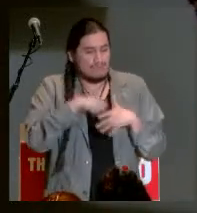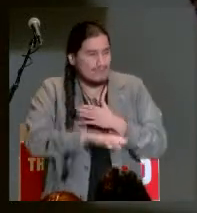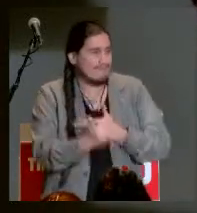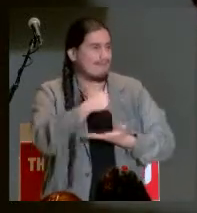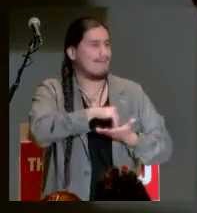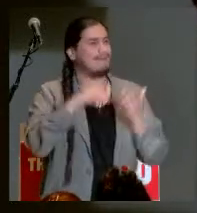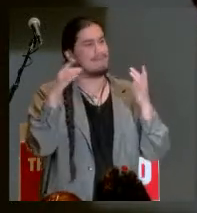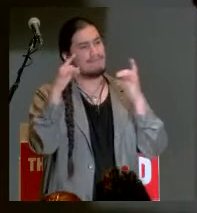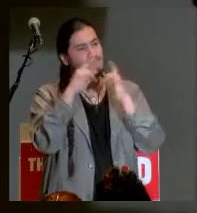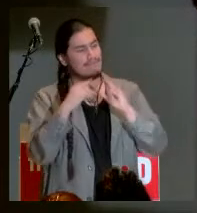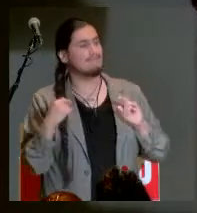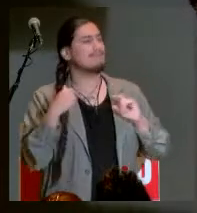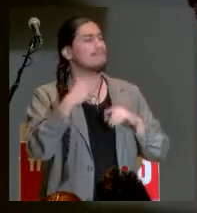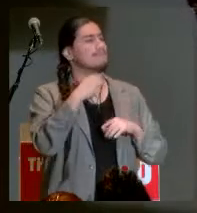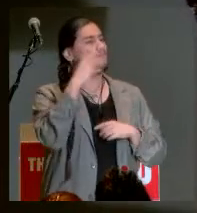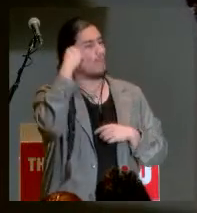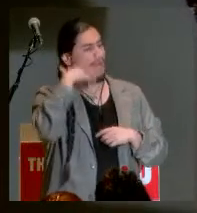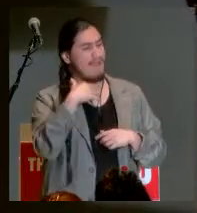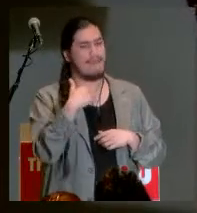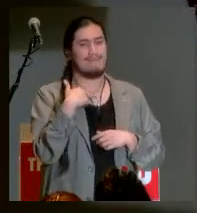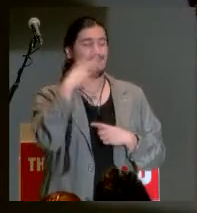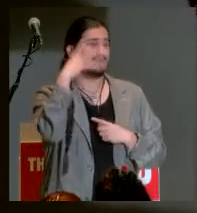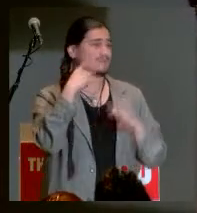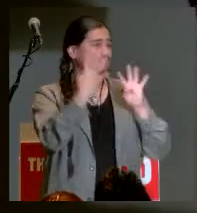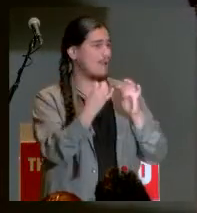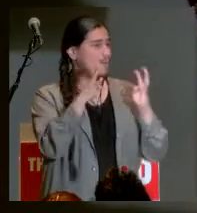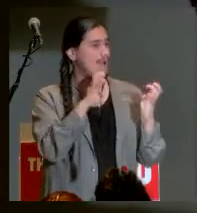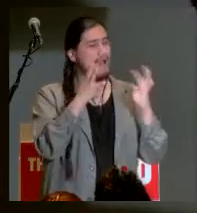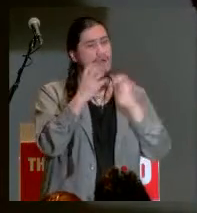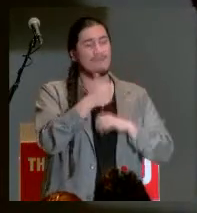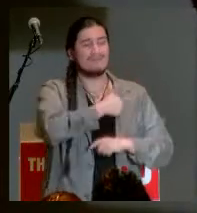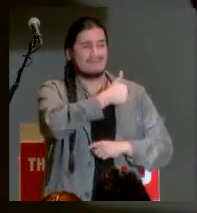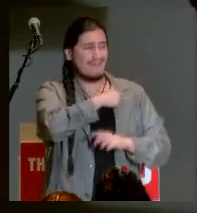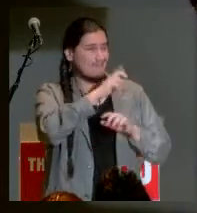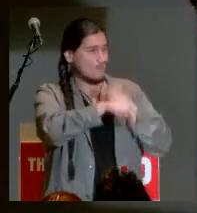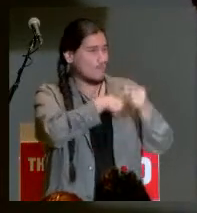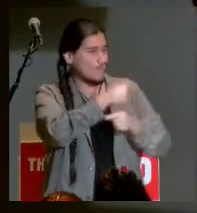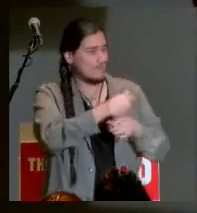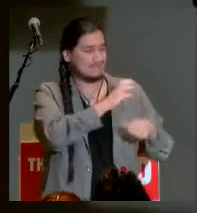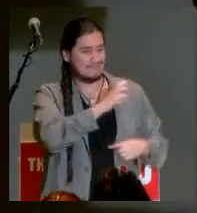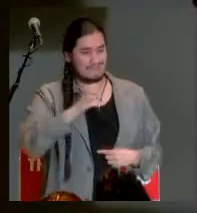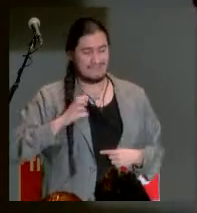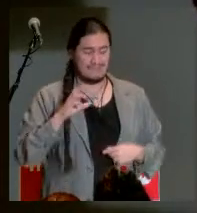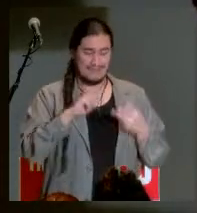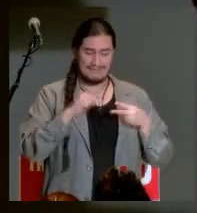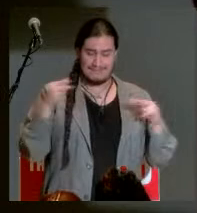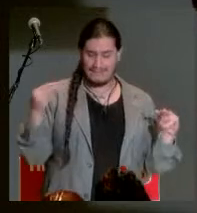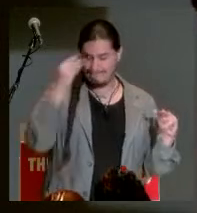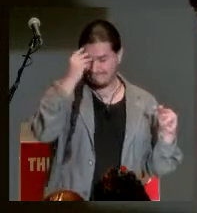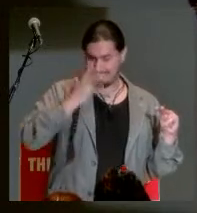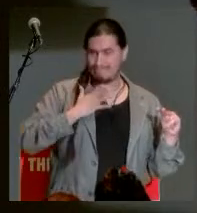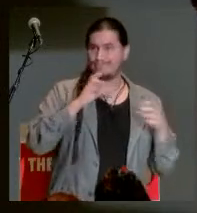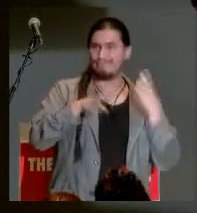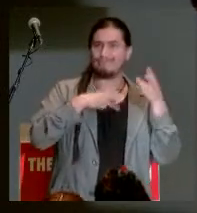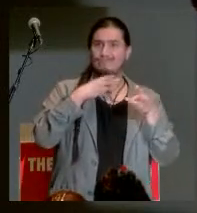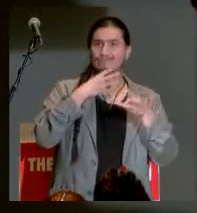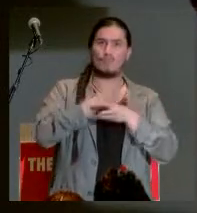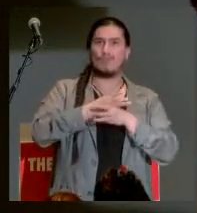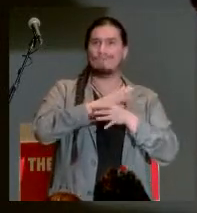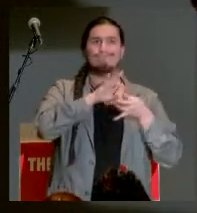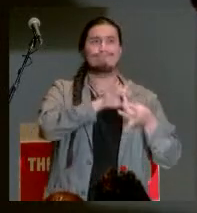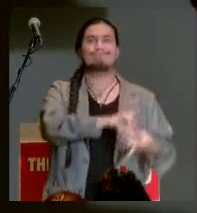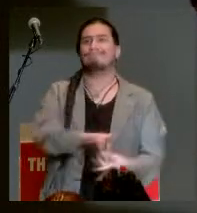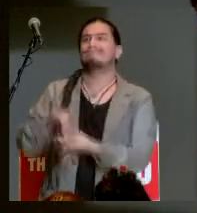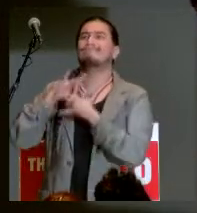have Powwow Trail. I am like a global citizen. My DNA tells me I'm a global citizen, although the